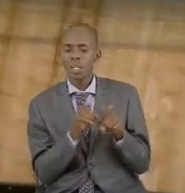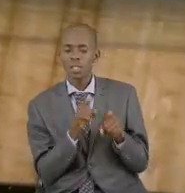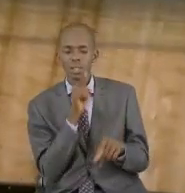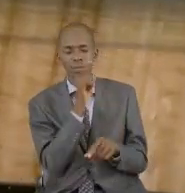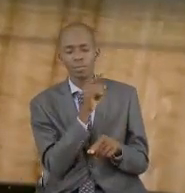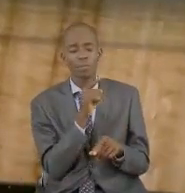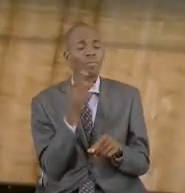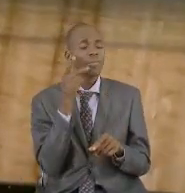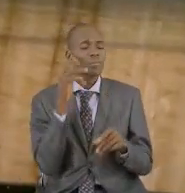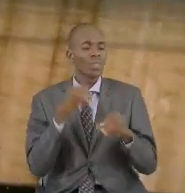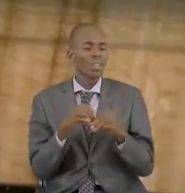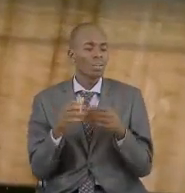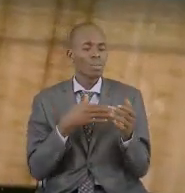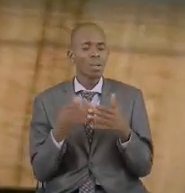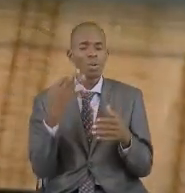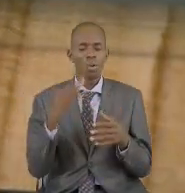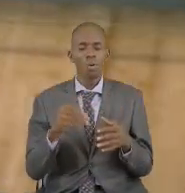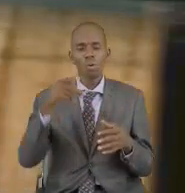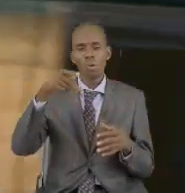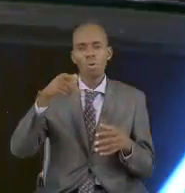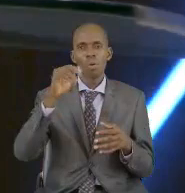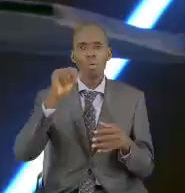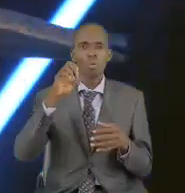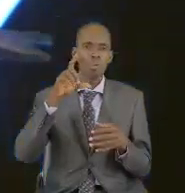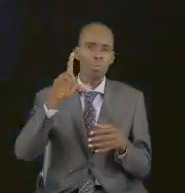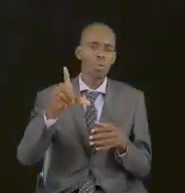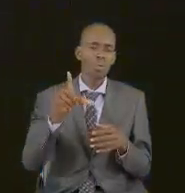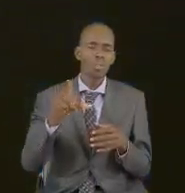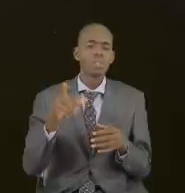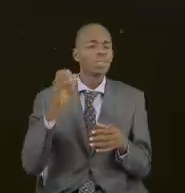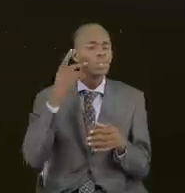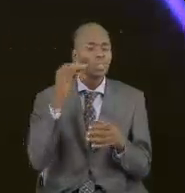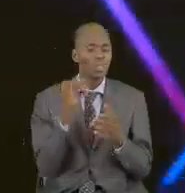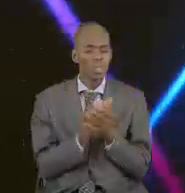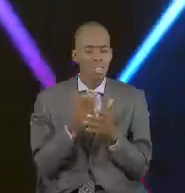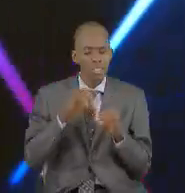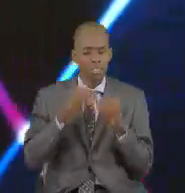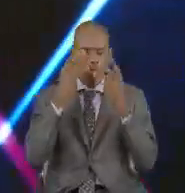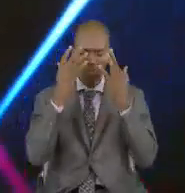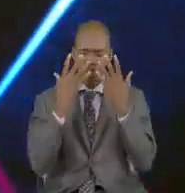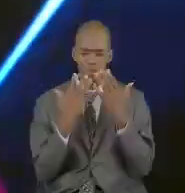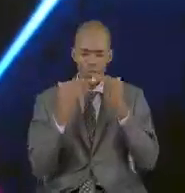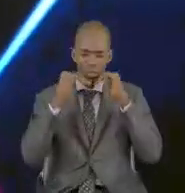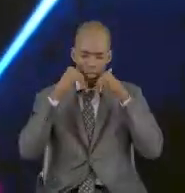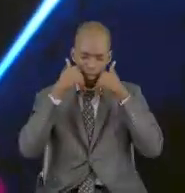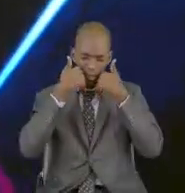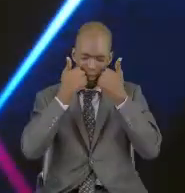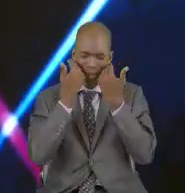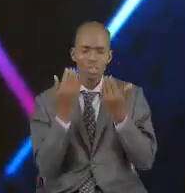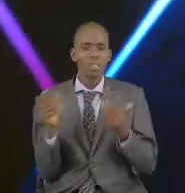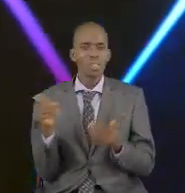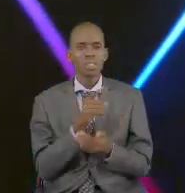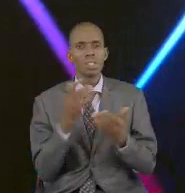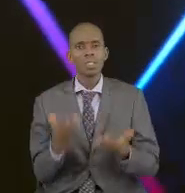of Paul, instead of hanging their head in sorrow and in shame, they lifted up their